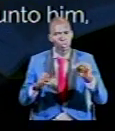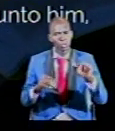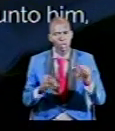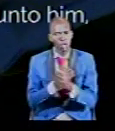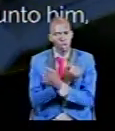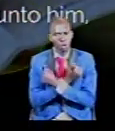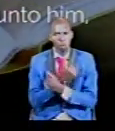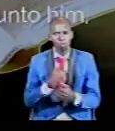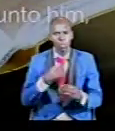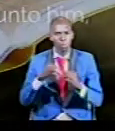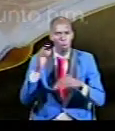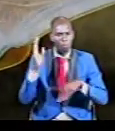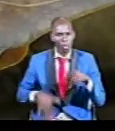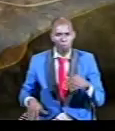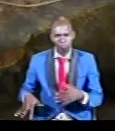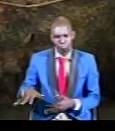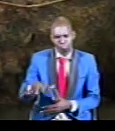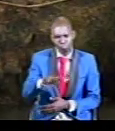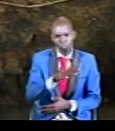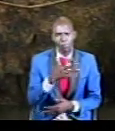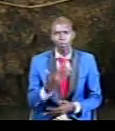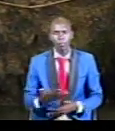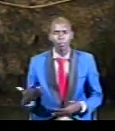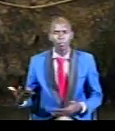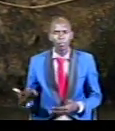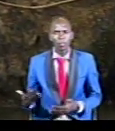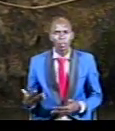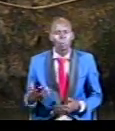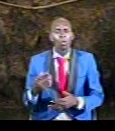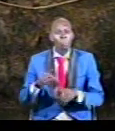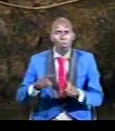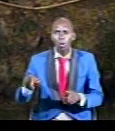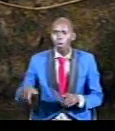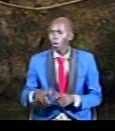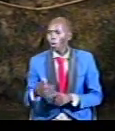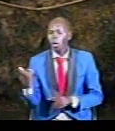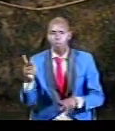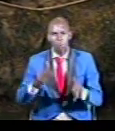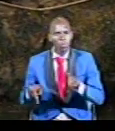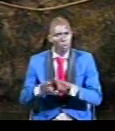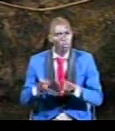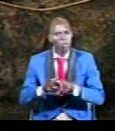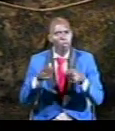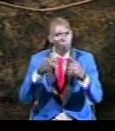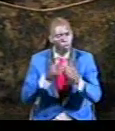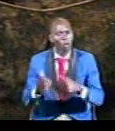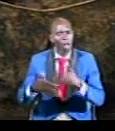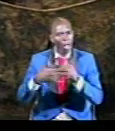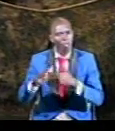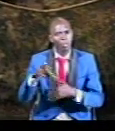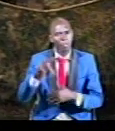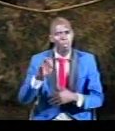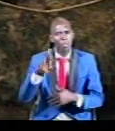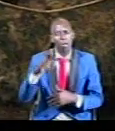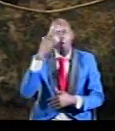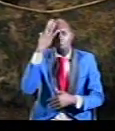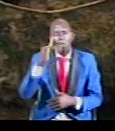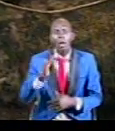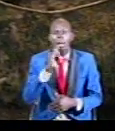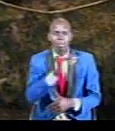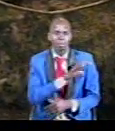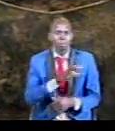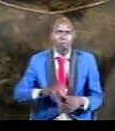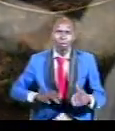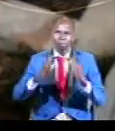these? Well, but other people followed after Peter. Why is it that Jesus concentrated